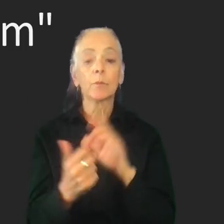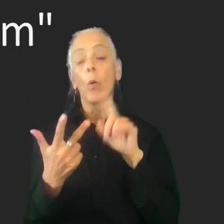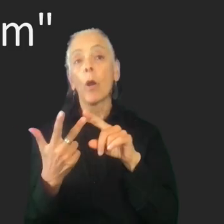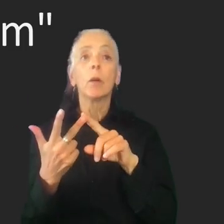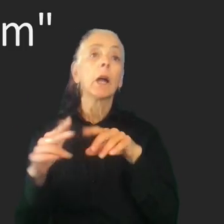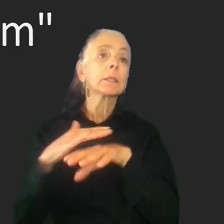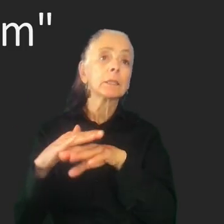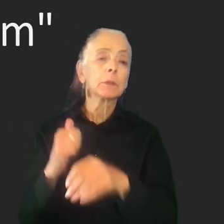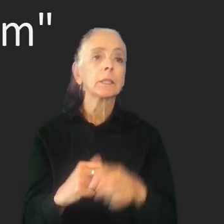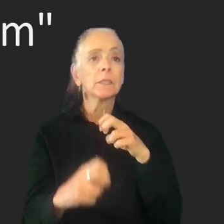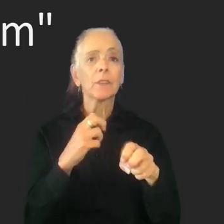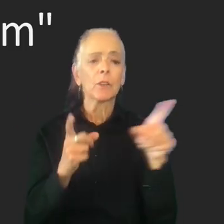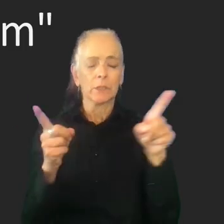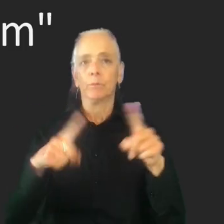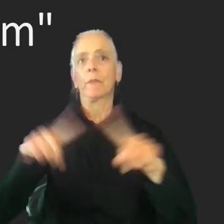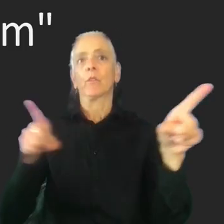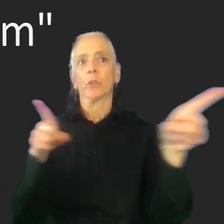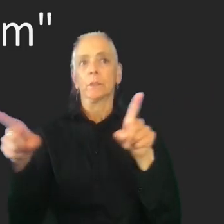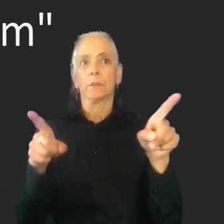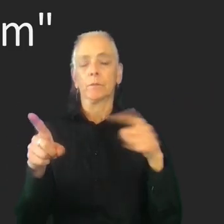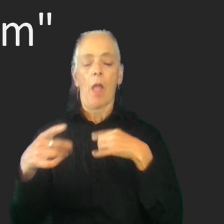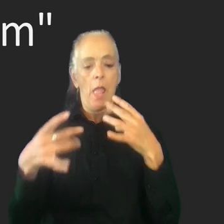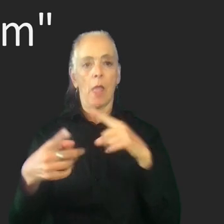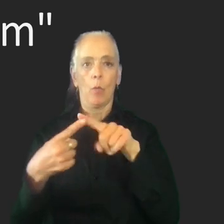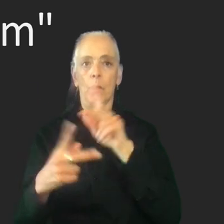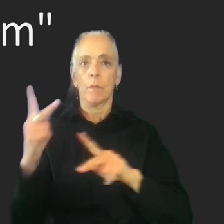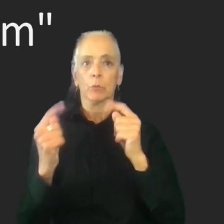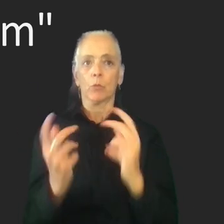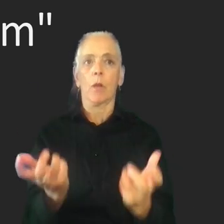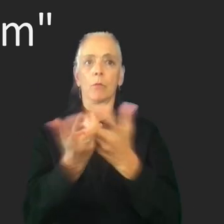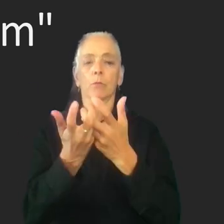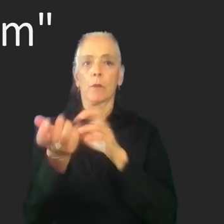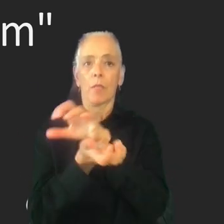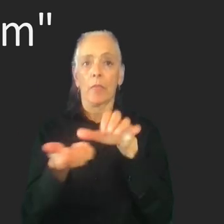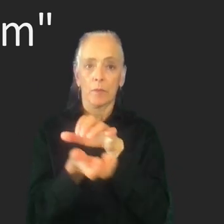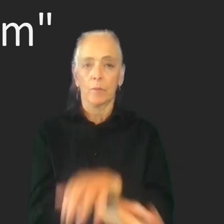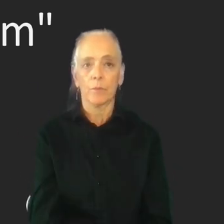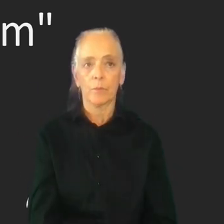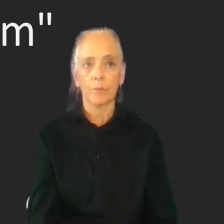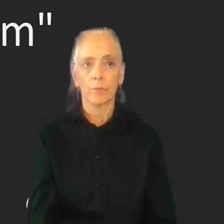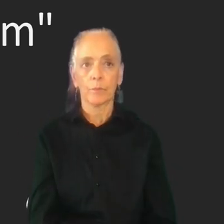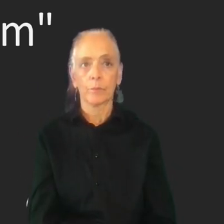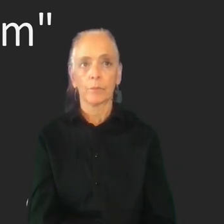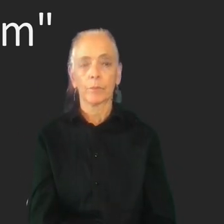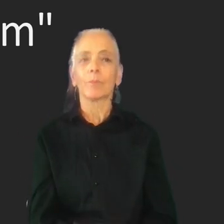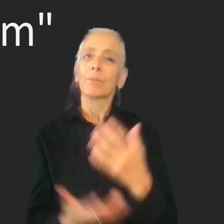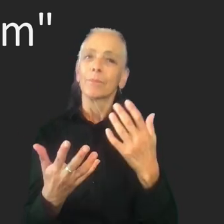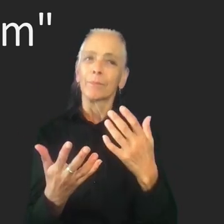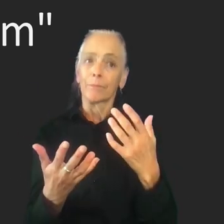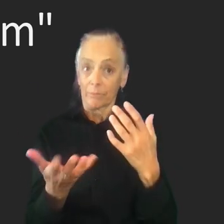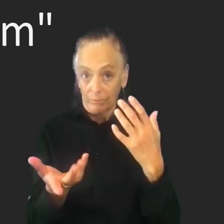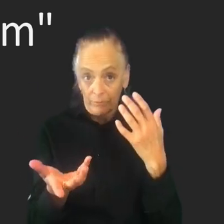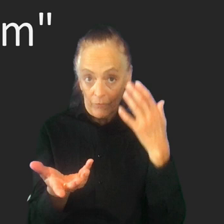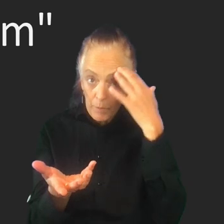accessibility and difficulty are different things and i hate when people try to conflate them so maybe some of these sound